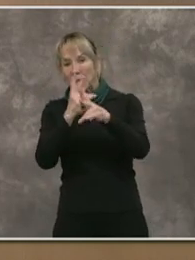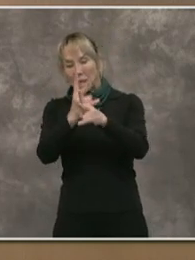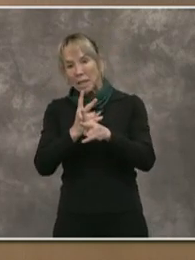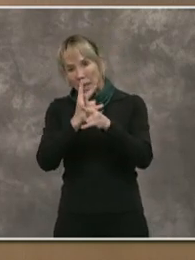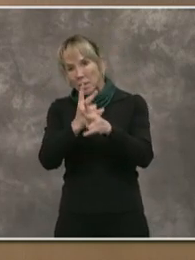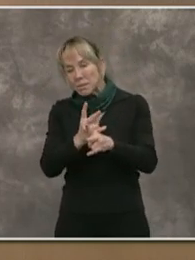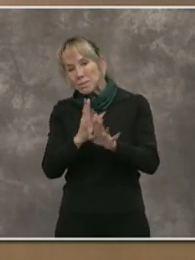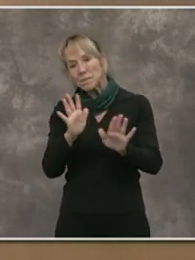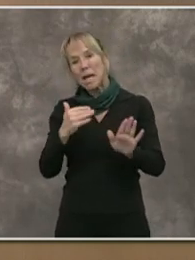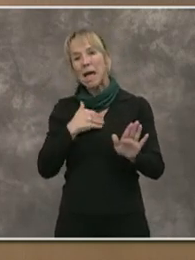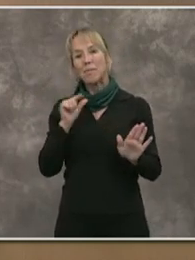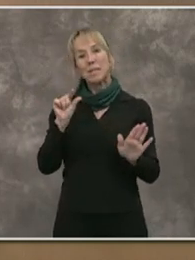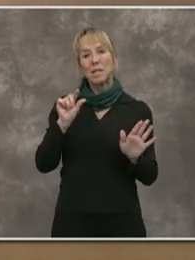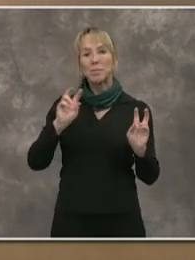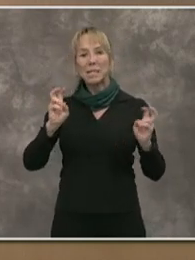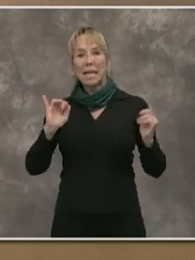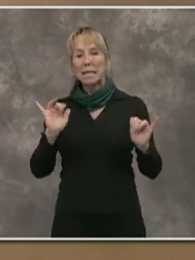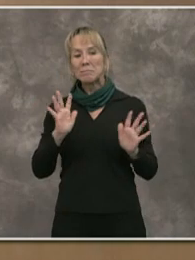buyer beware attitude.